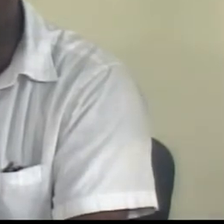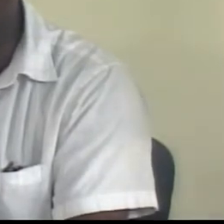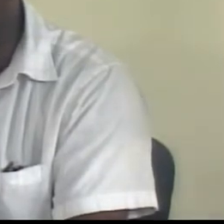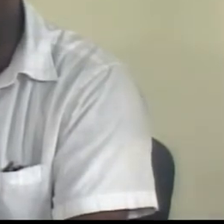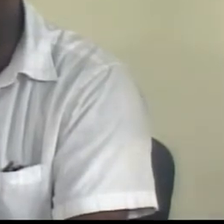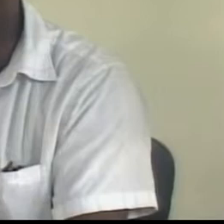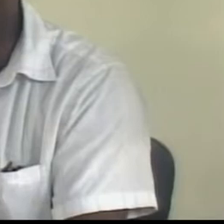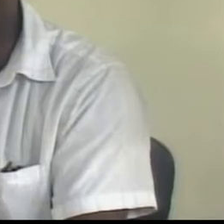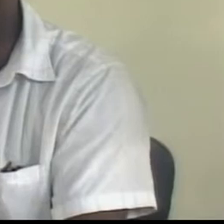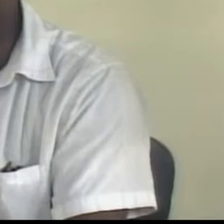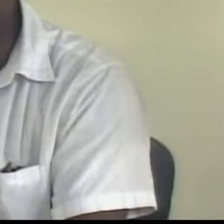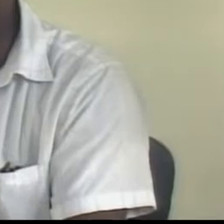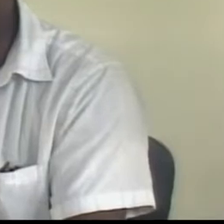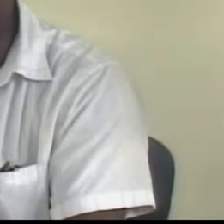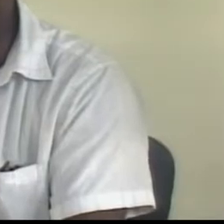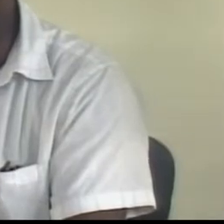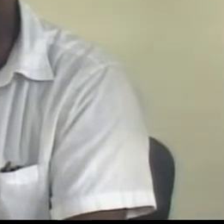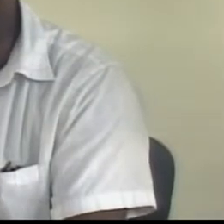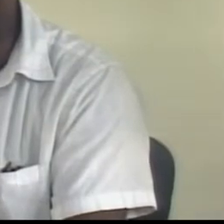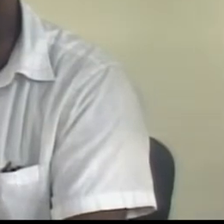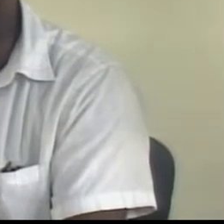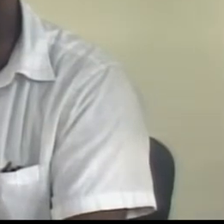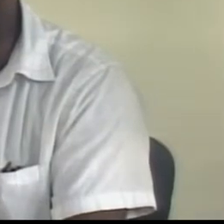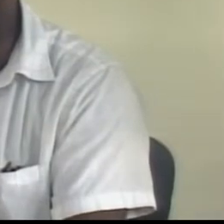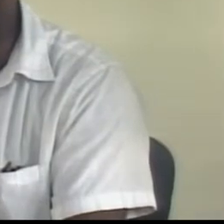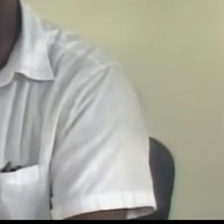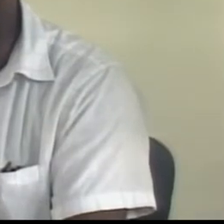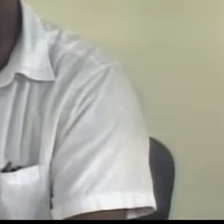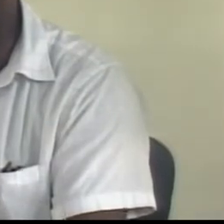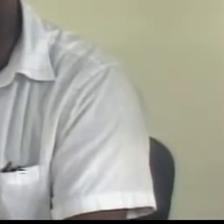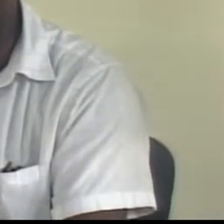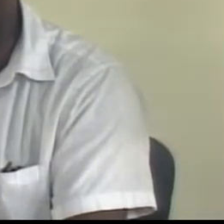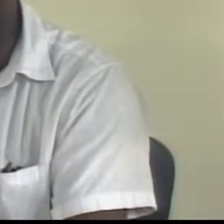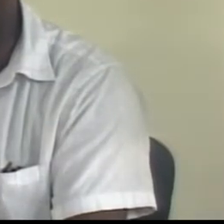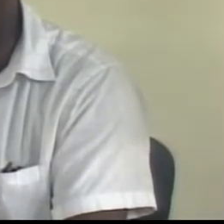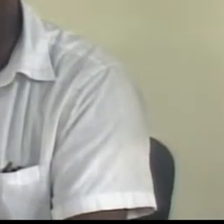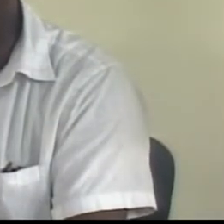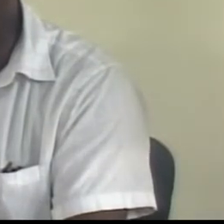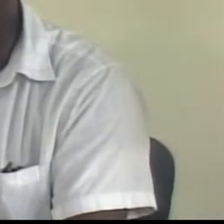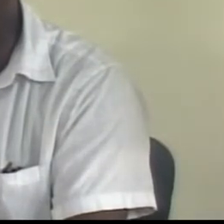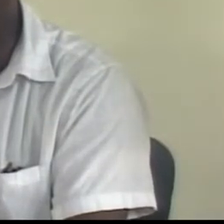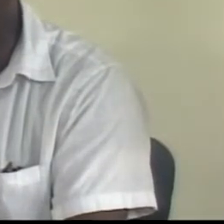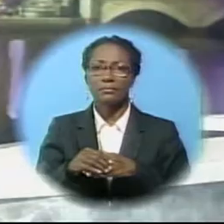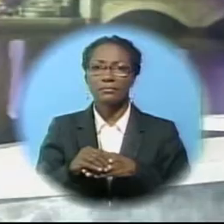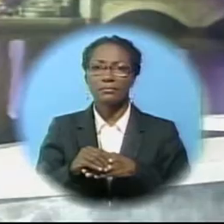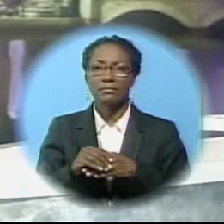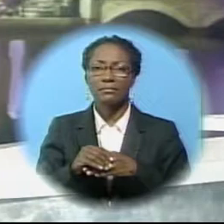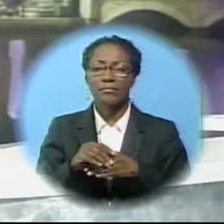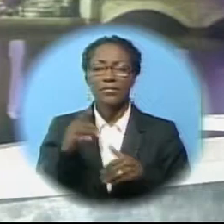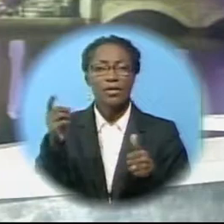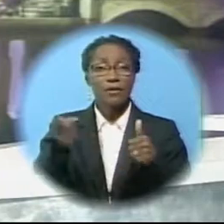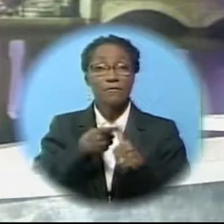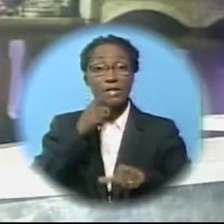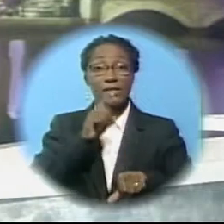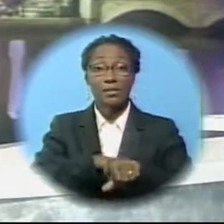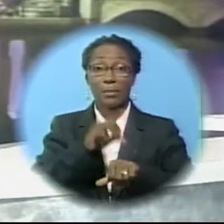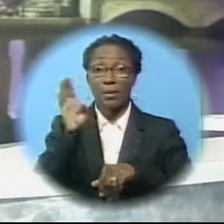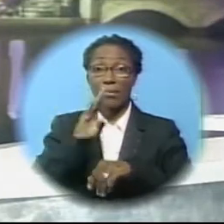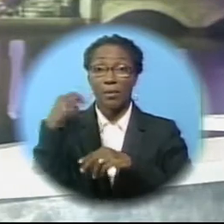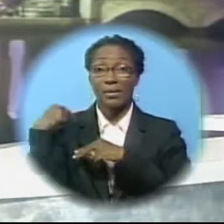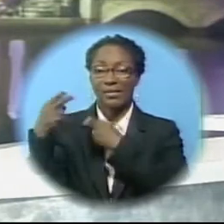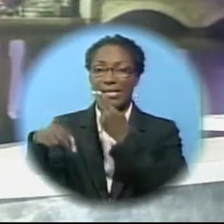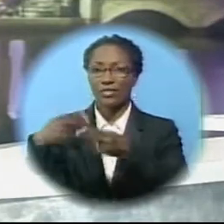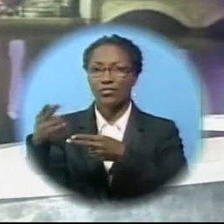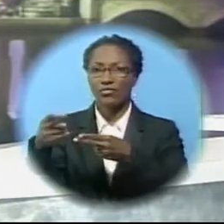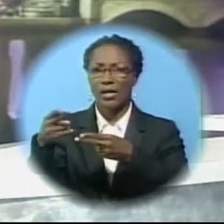It certainly is about the publications that are being done to remind us from whence it came and where we are today. For the first time in